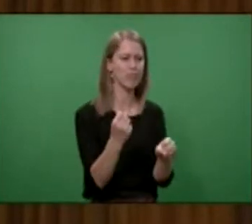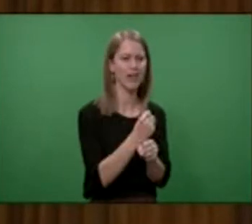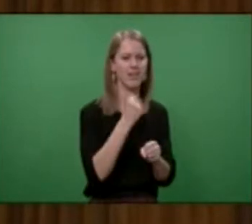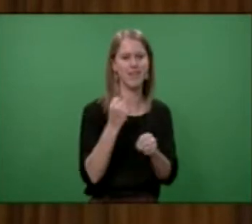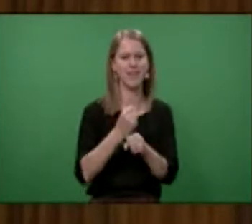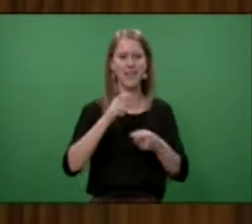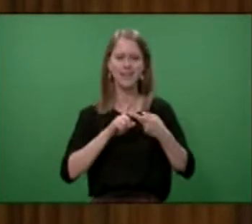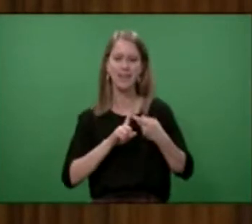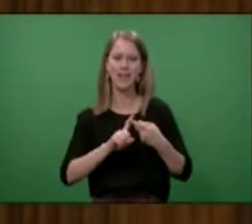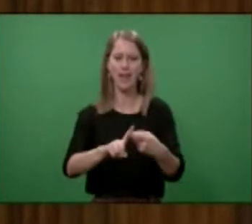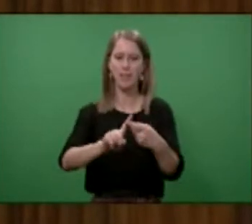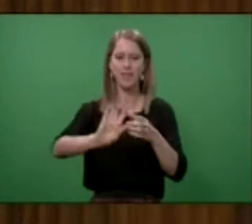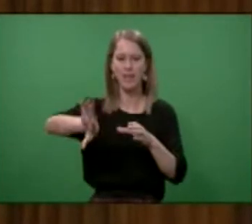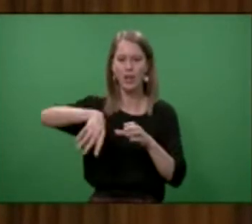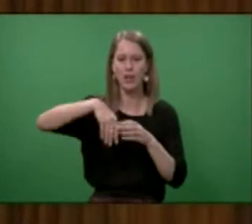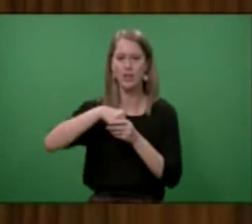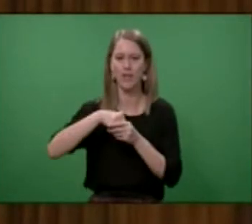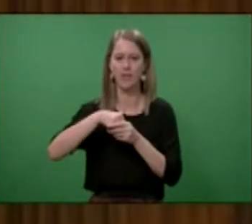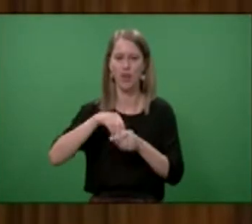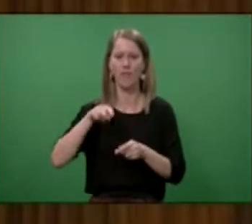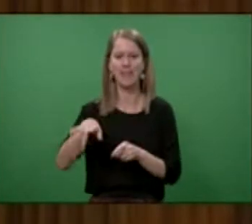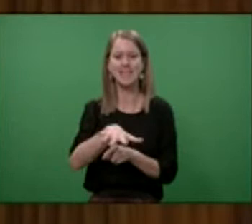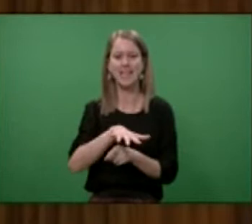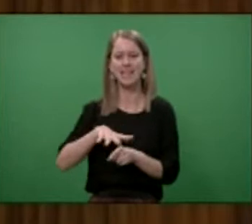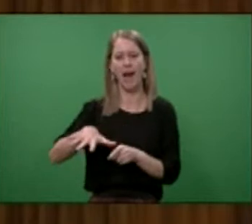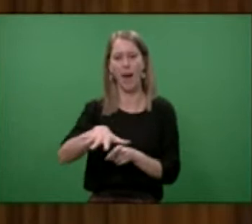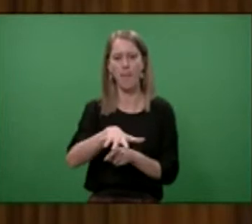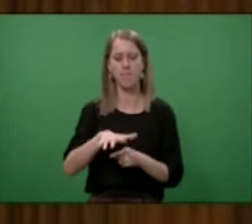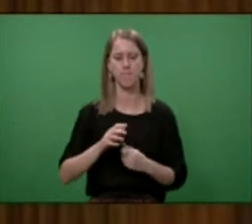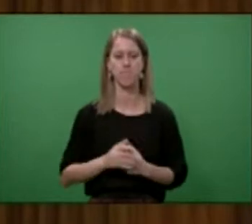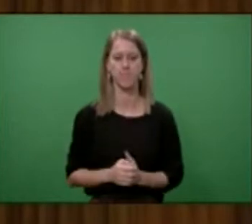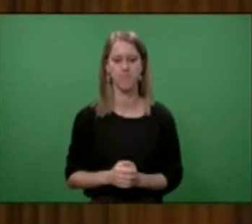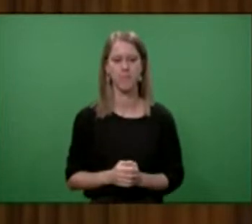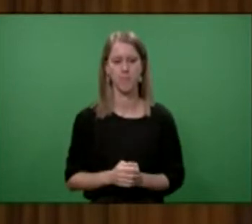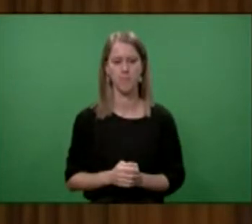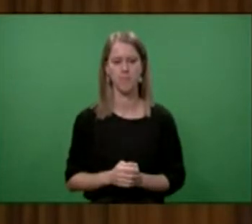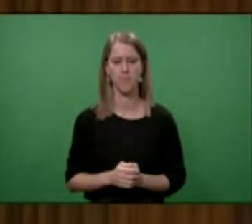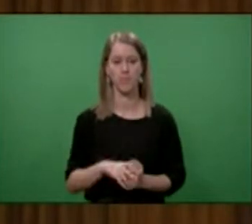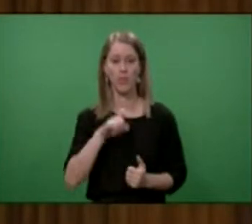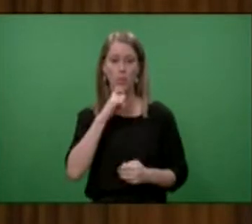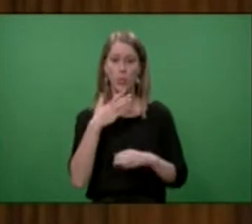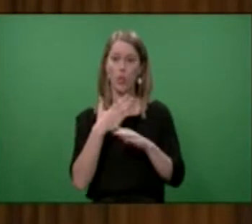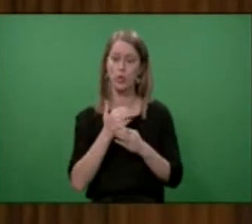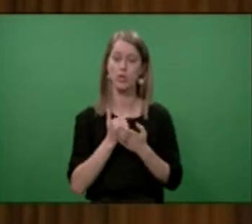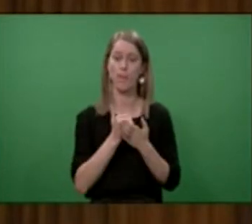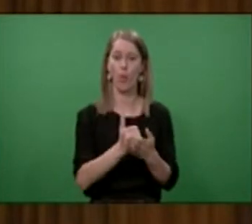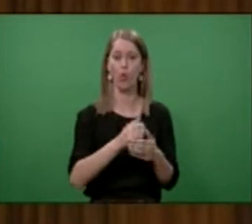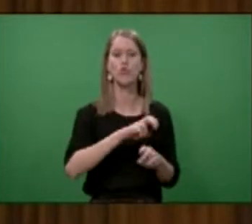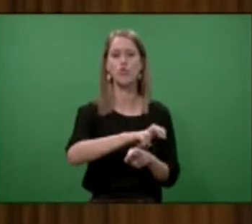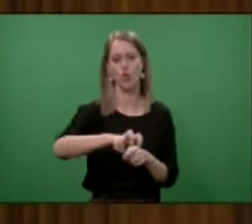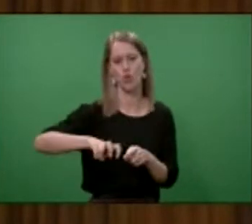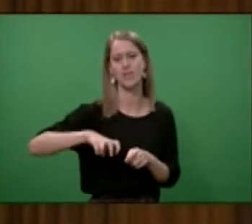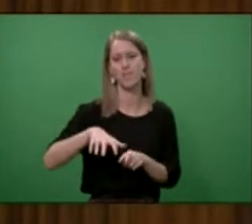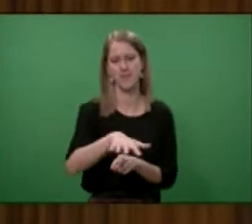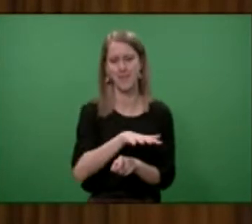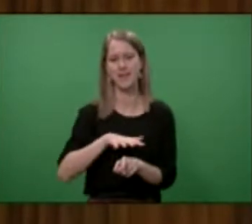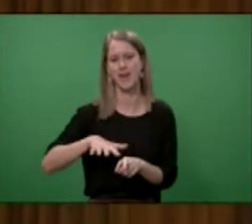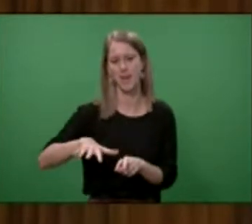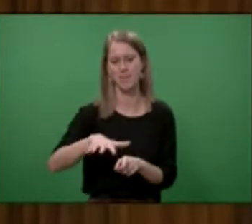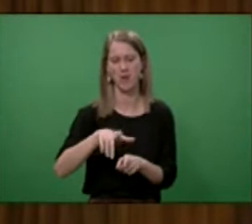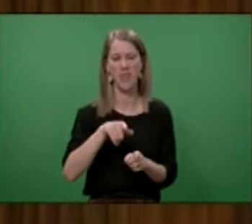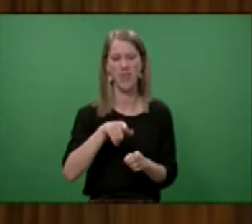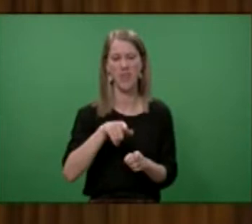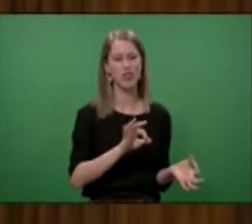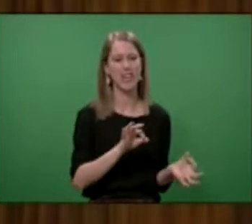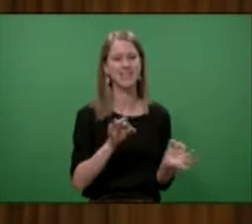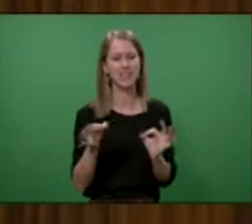sustainability and inclusiveness of the primary sector. It will work to support our tourism sector in its transition